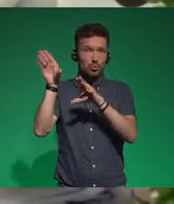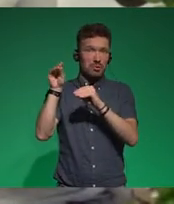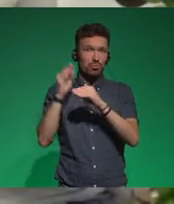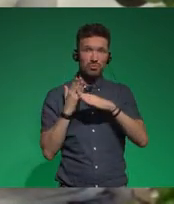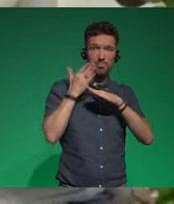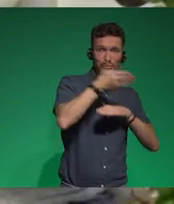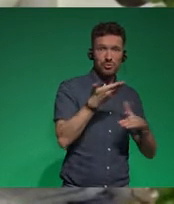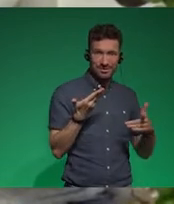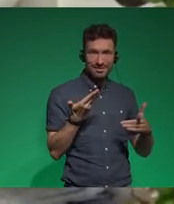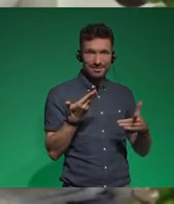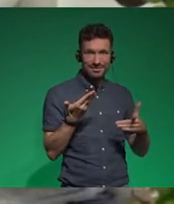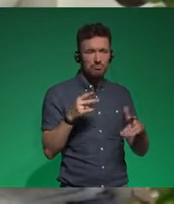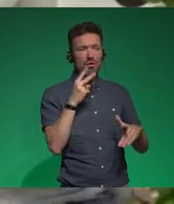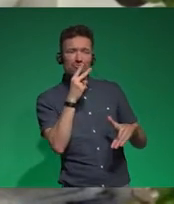idea.